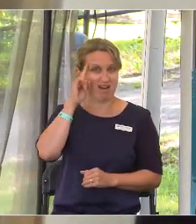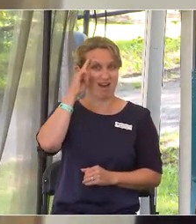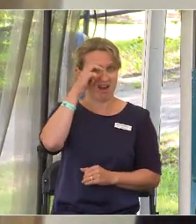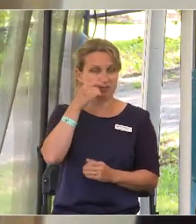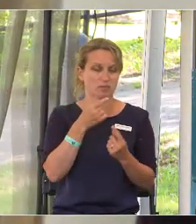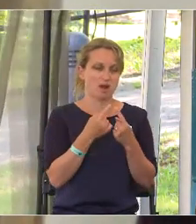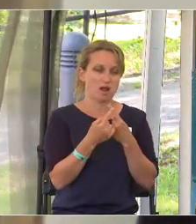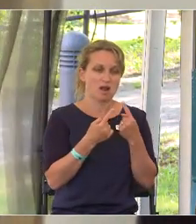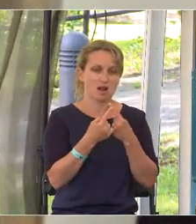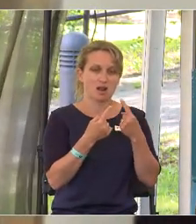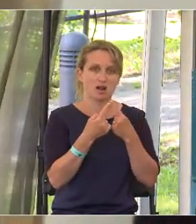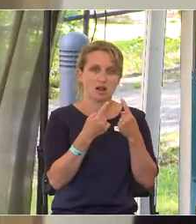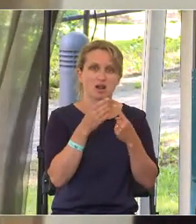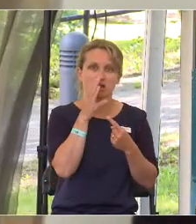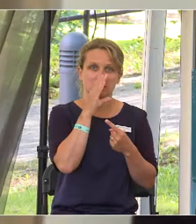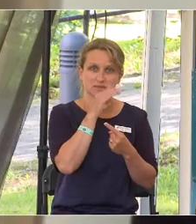discussing it.